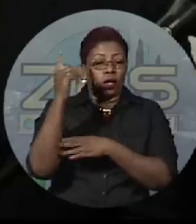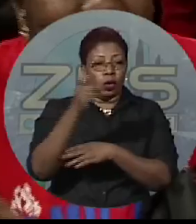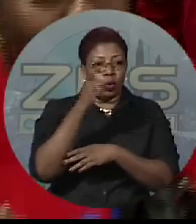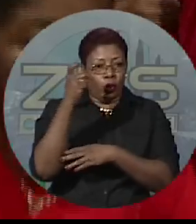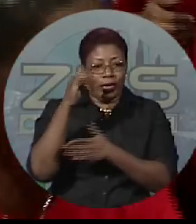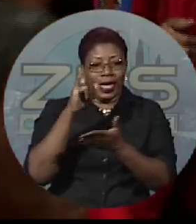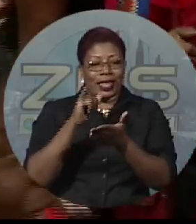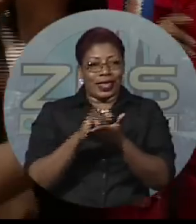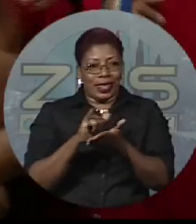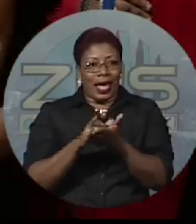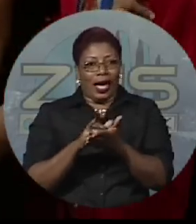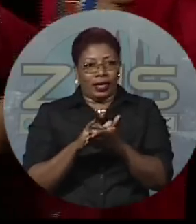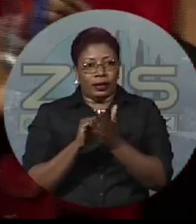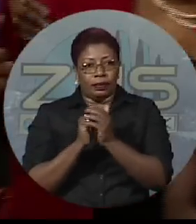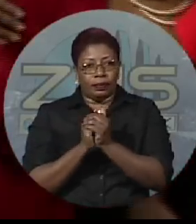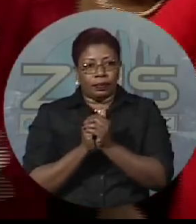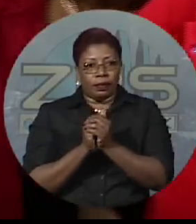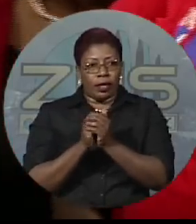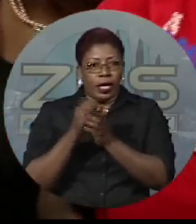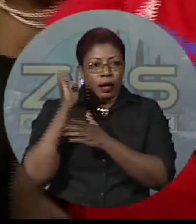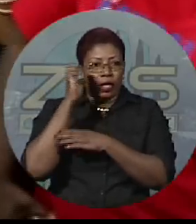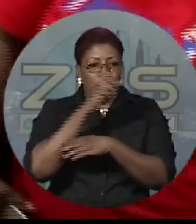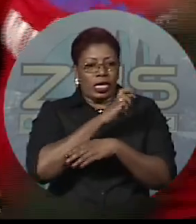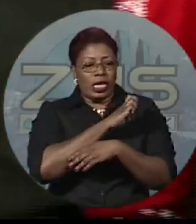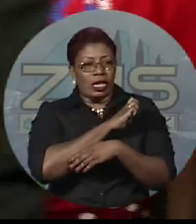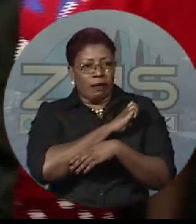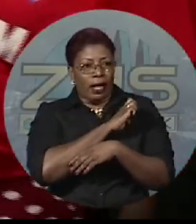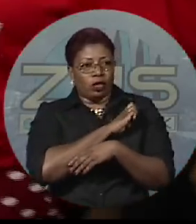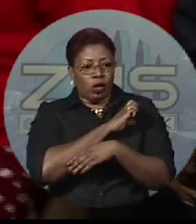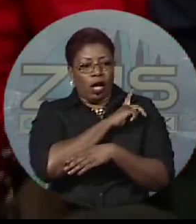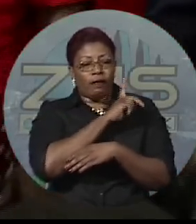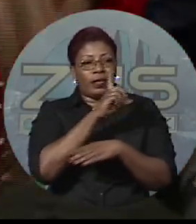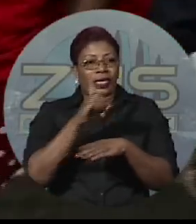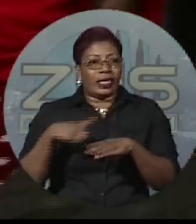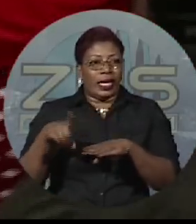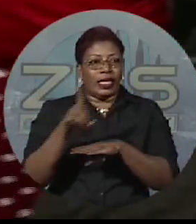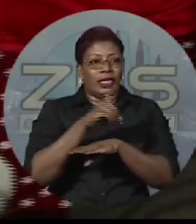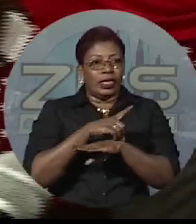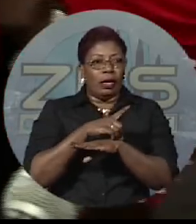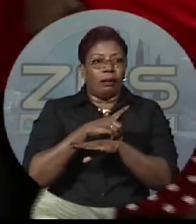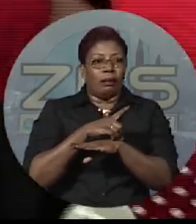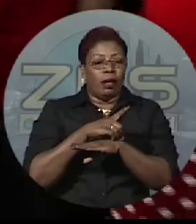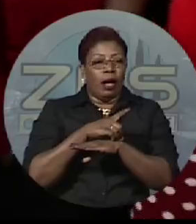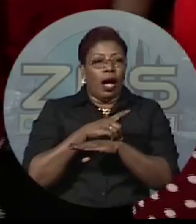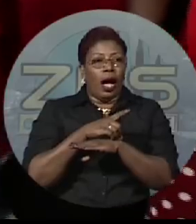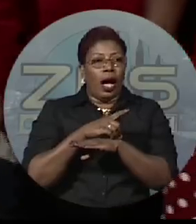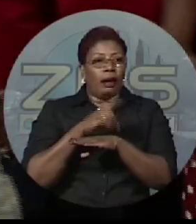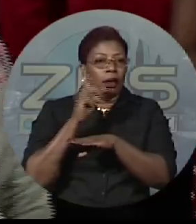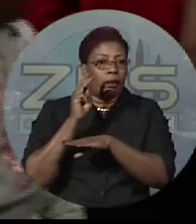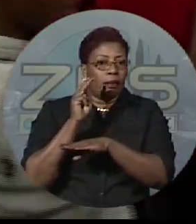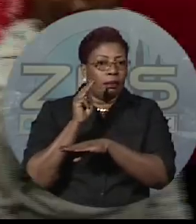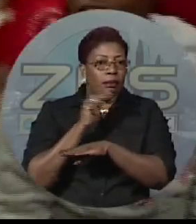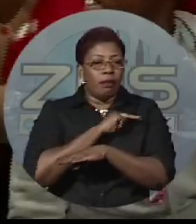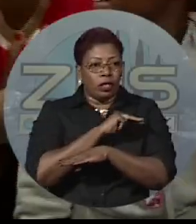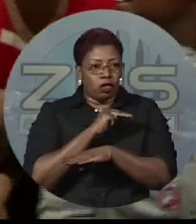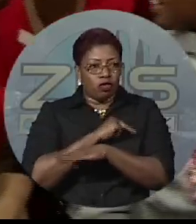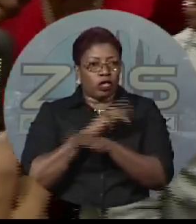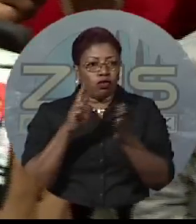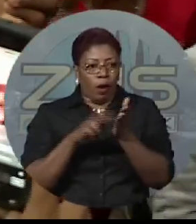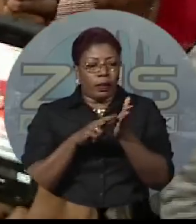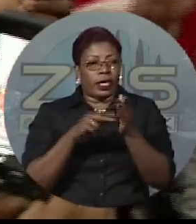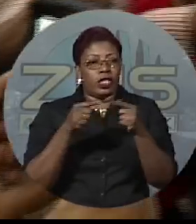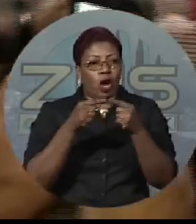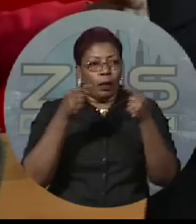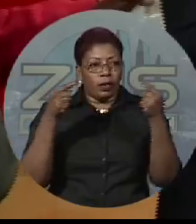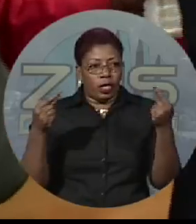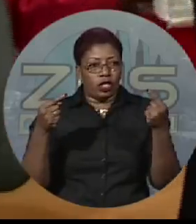constituency. Reverend Miriam Emmanuel of Good Samaritan Kingdom Ministries on Godet Avenue of Carmichael Road has been ratified to represent the